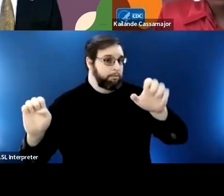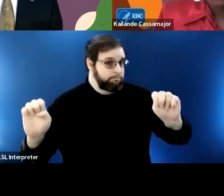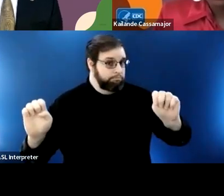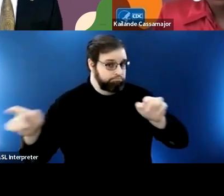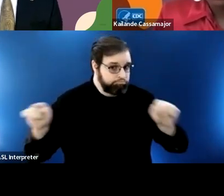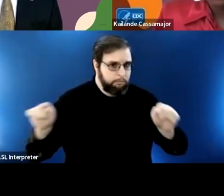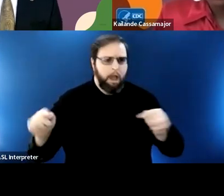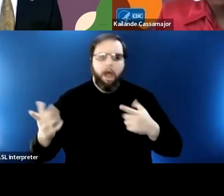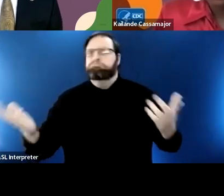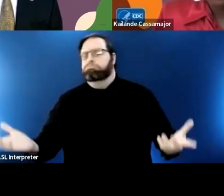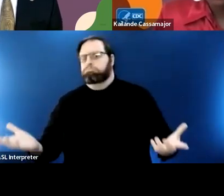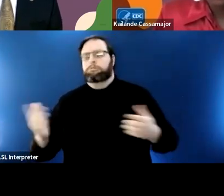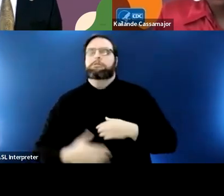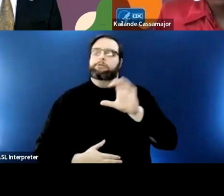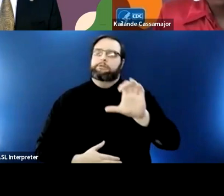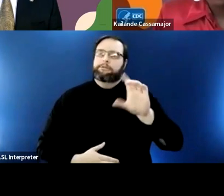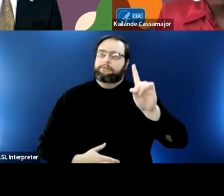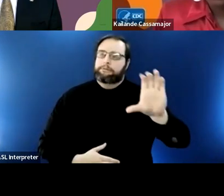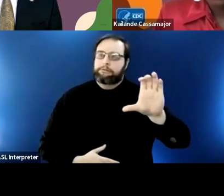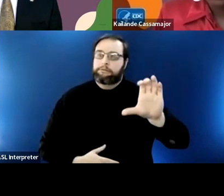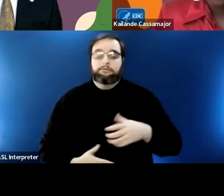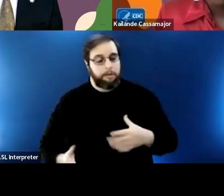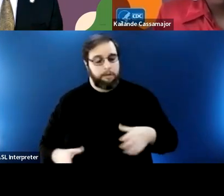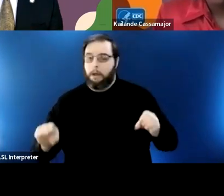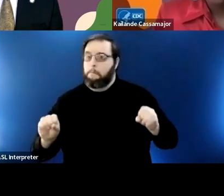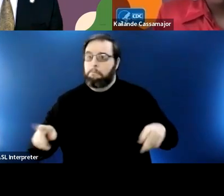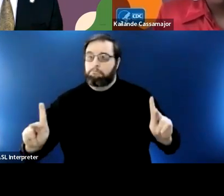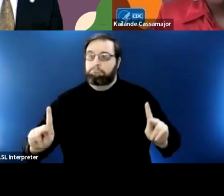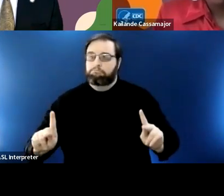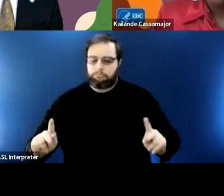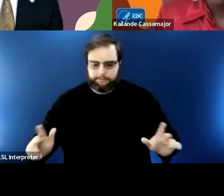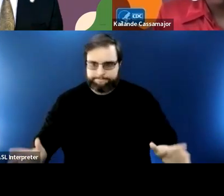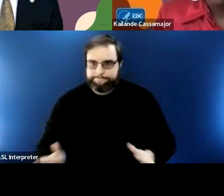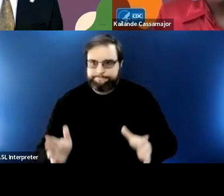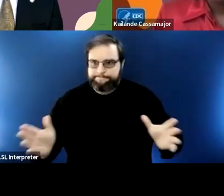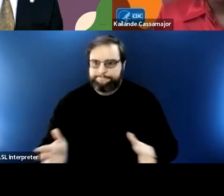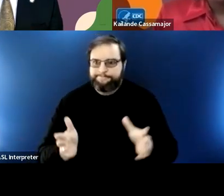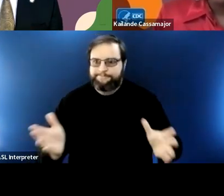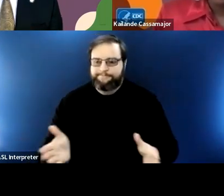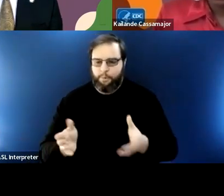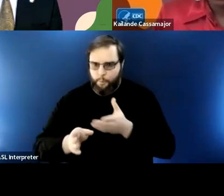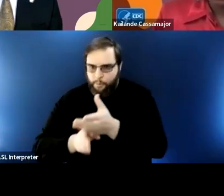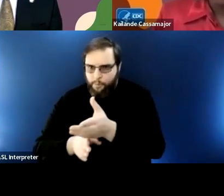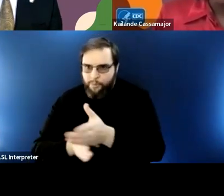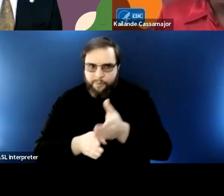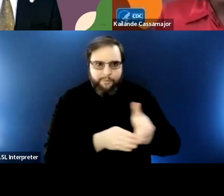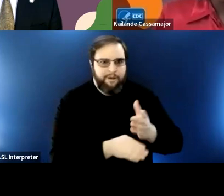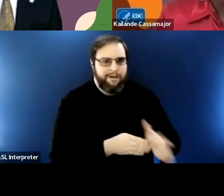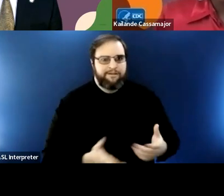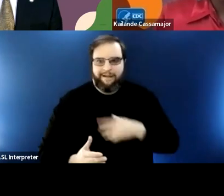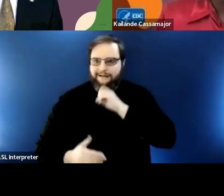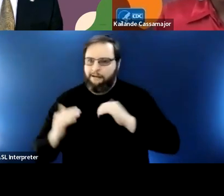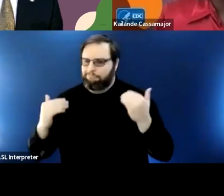that the CDC probably has an opportunity to start cultivating these careers at a young